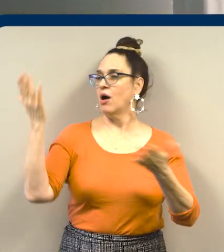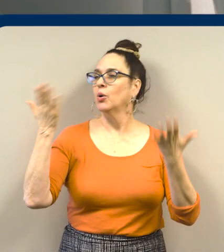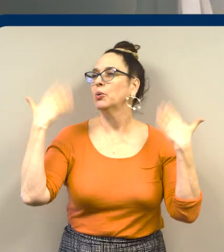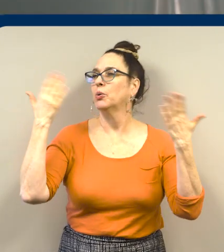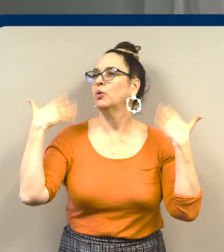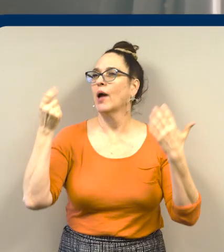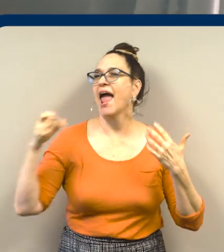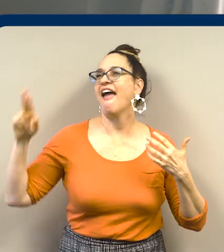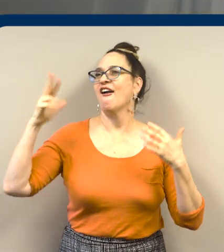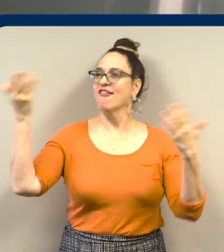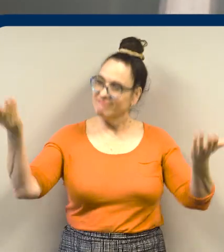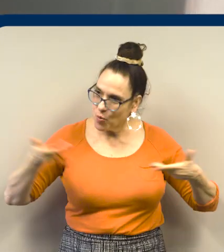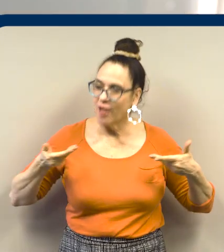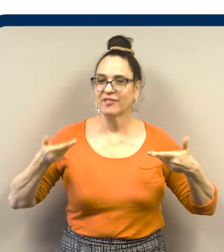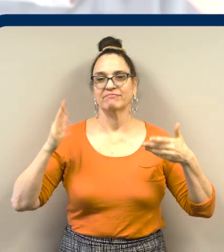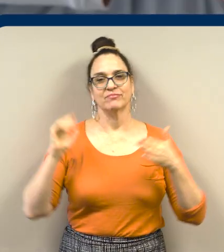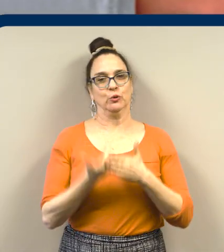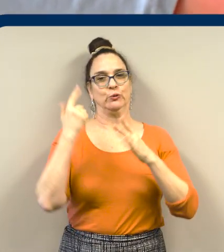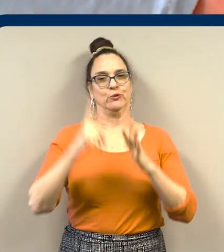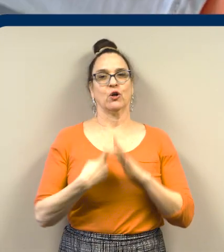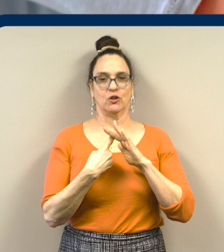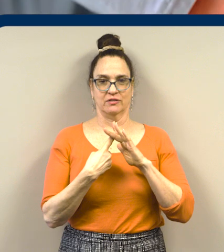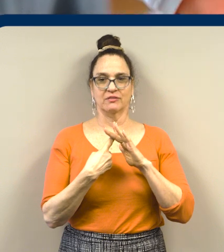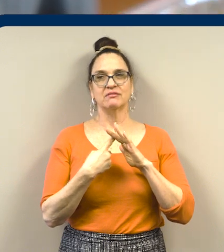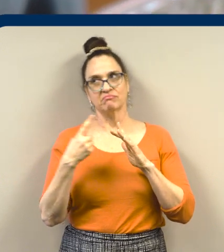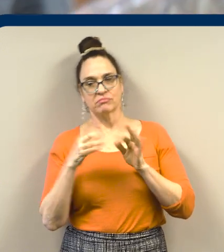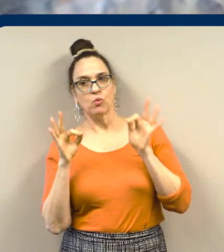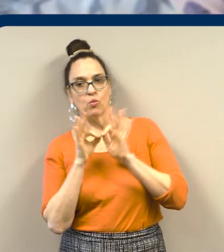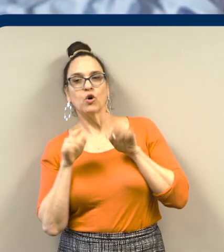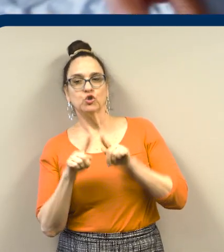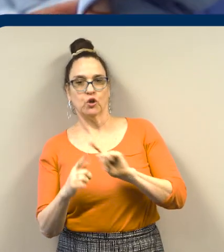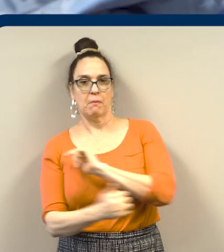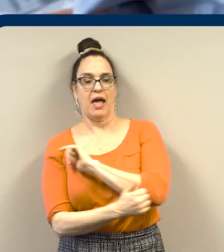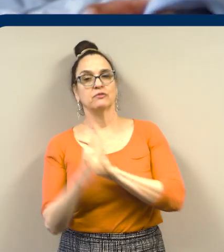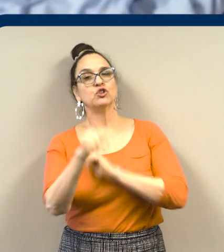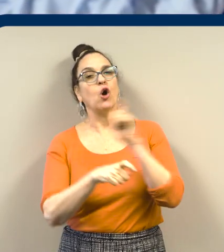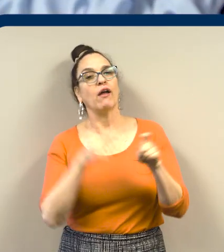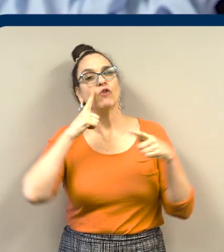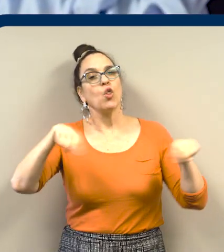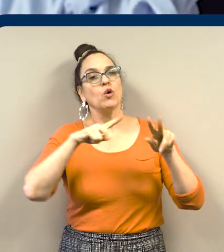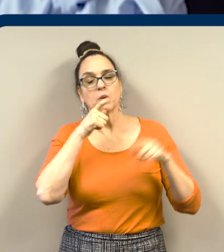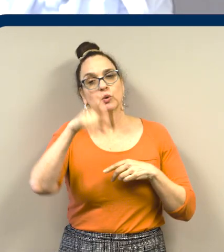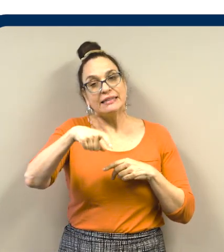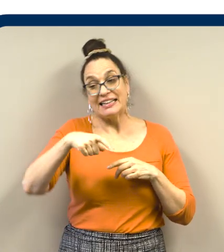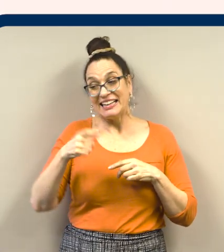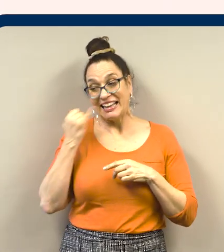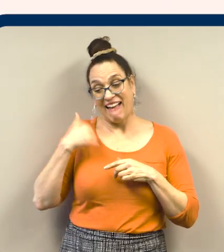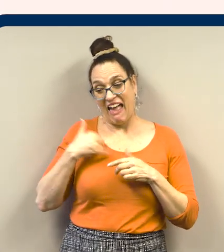opening your windows and welcoming renewal, and donate to those in need for clearing out things that no longer serve